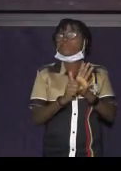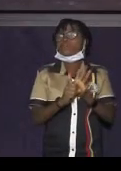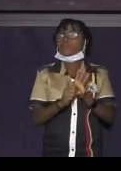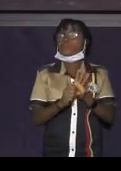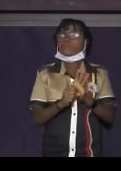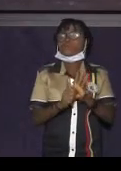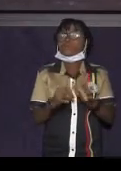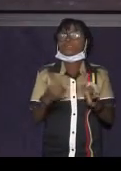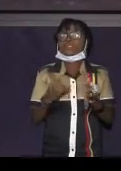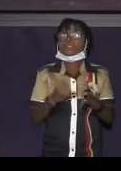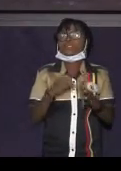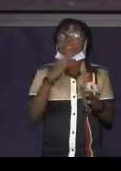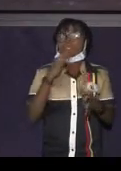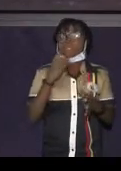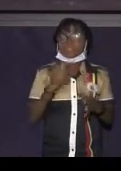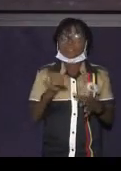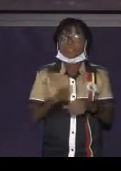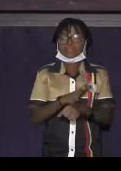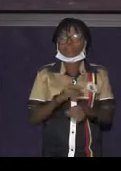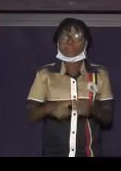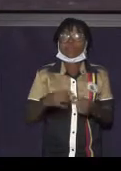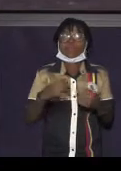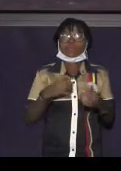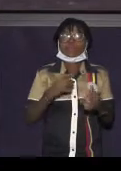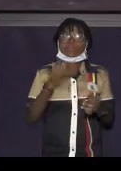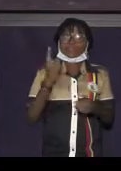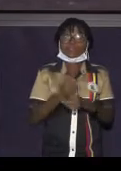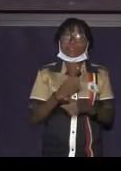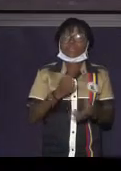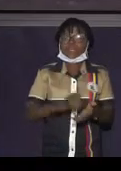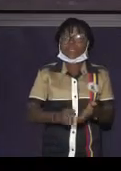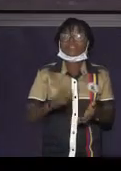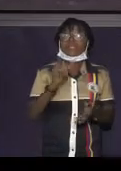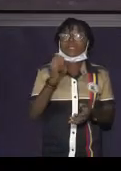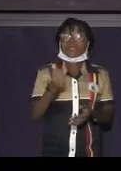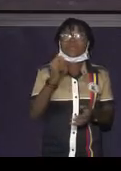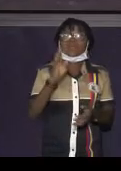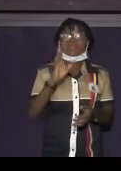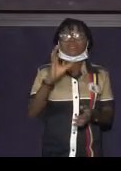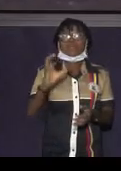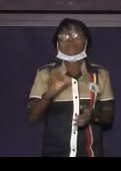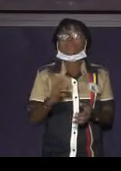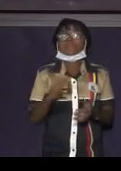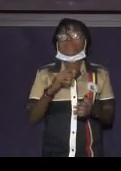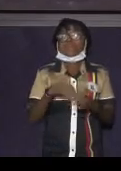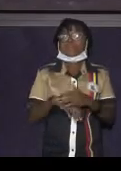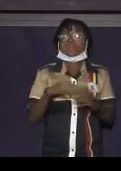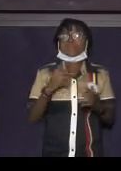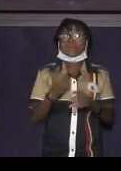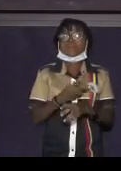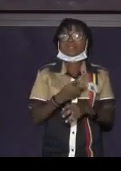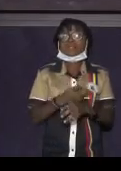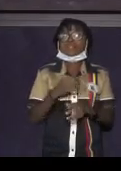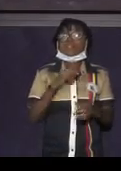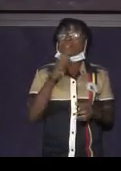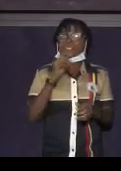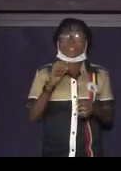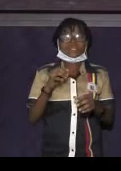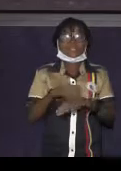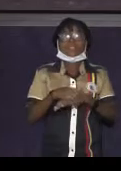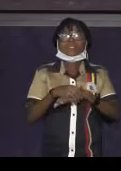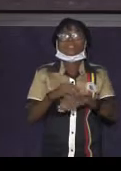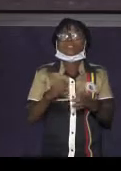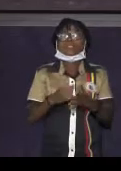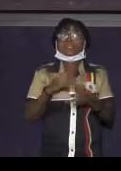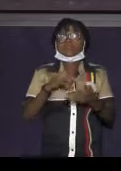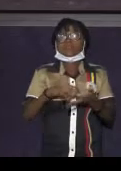c, it's enough to just write a, b, c, and that's it. So when you see a, b, c like this in mathematics, not English, it means